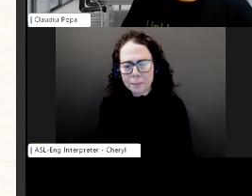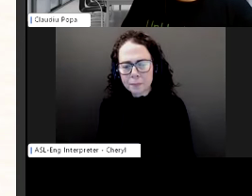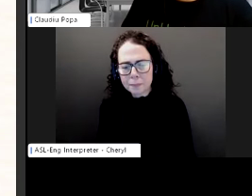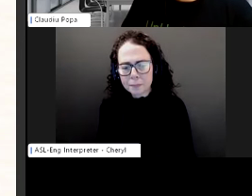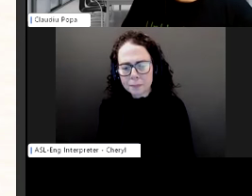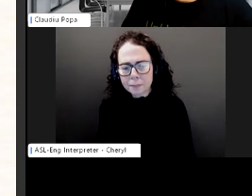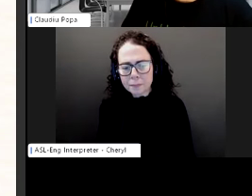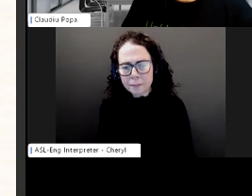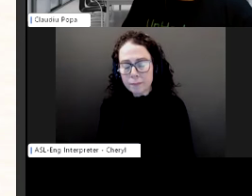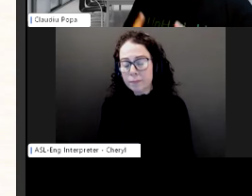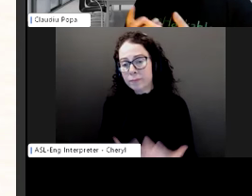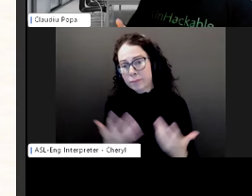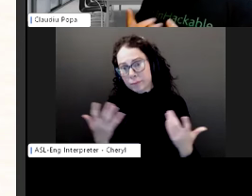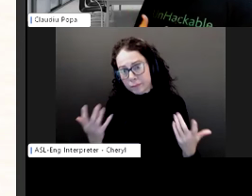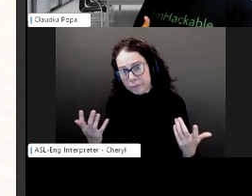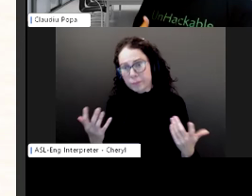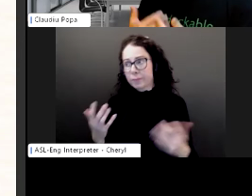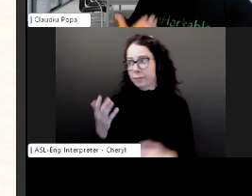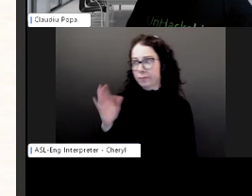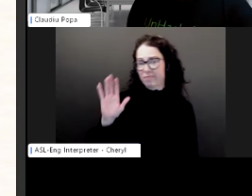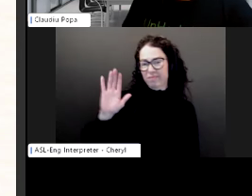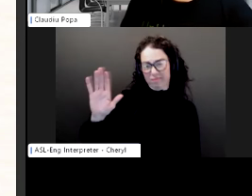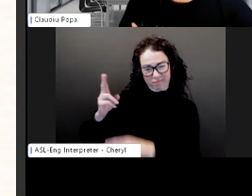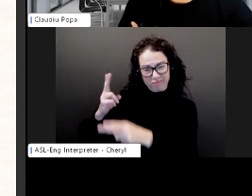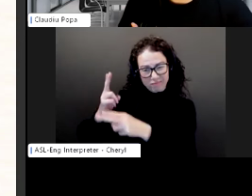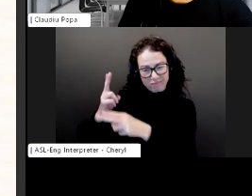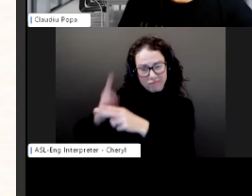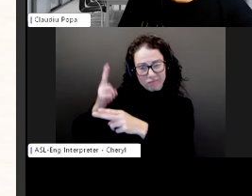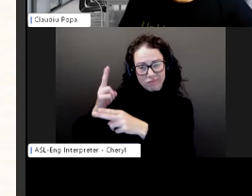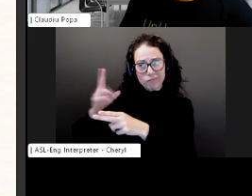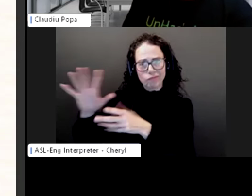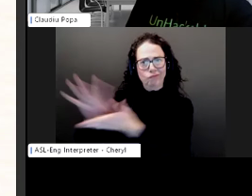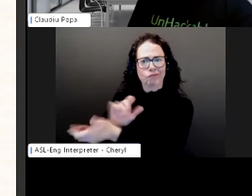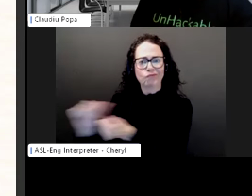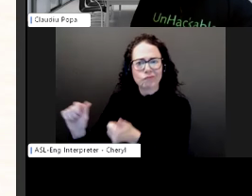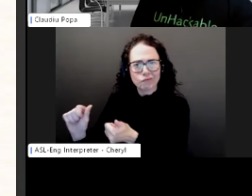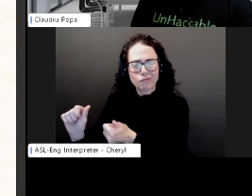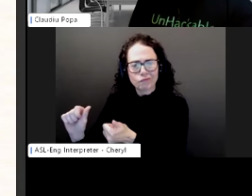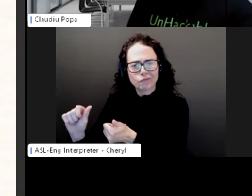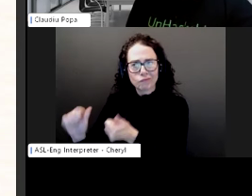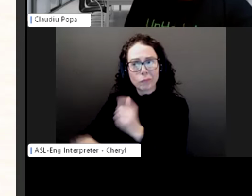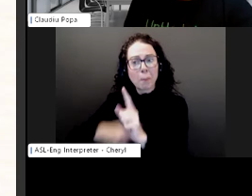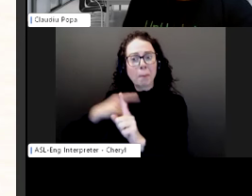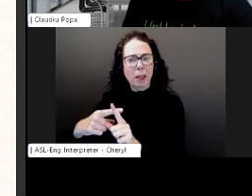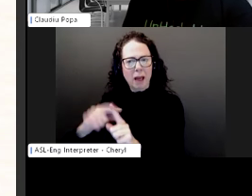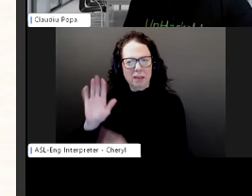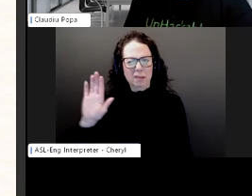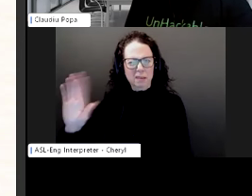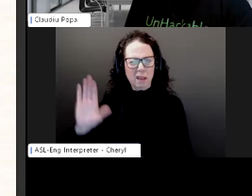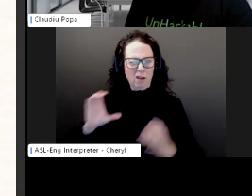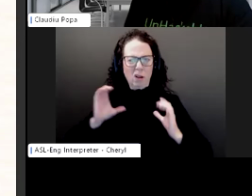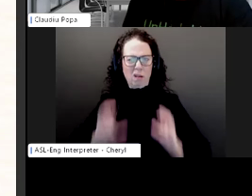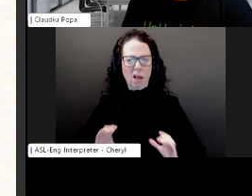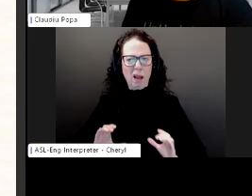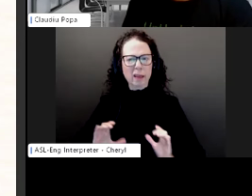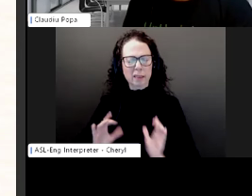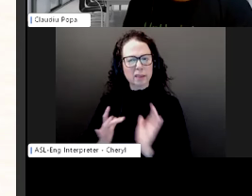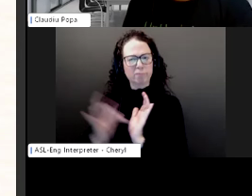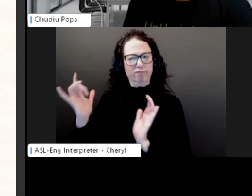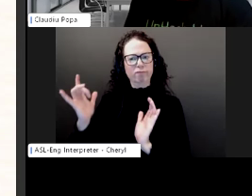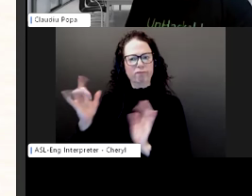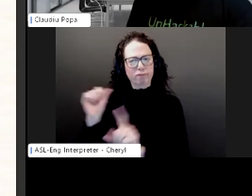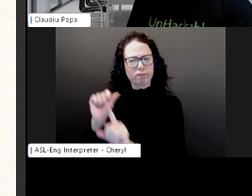their reputation. But before that happens, people could get defrauded. So it's always important to watch the things that